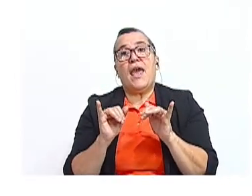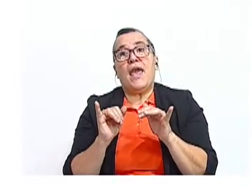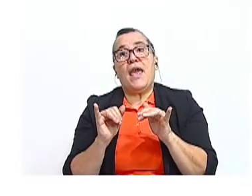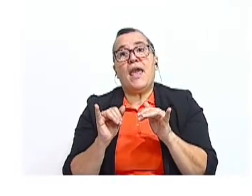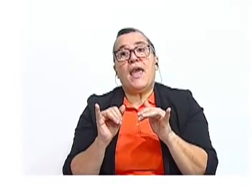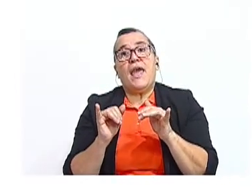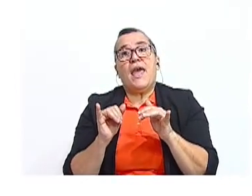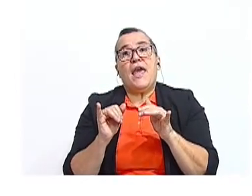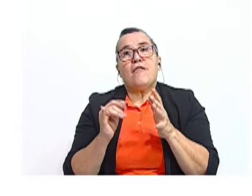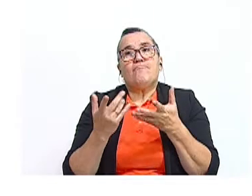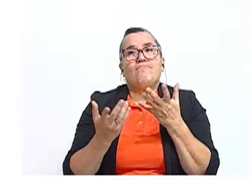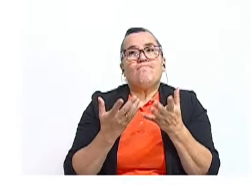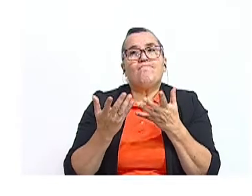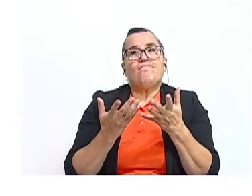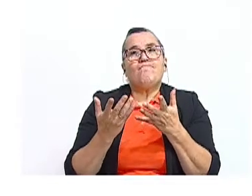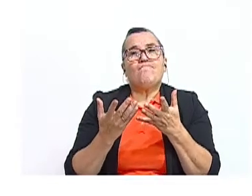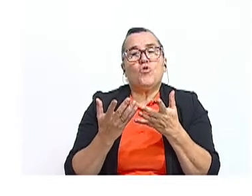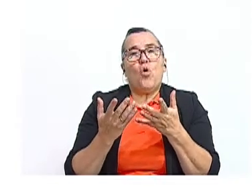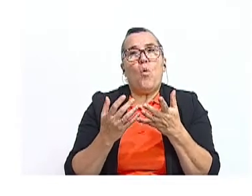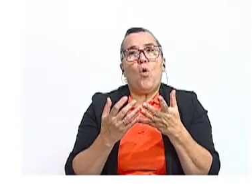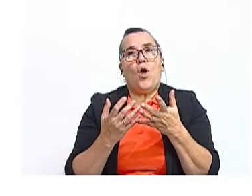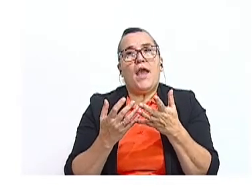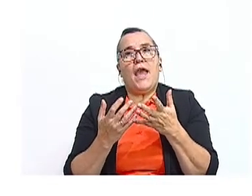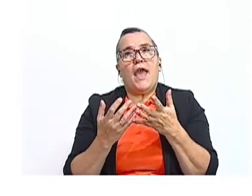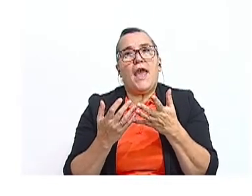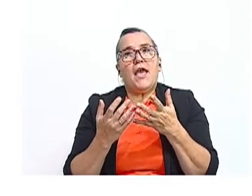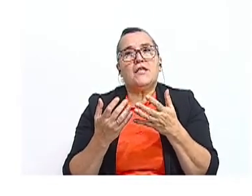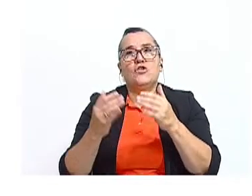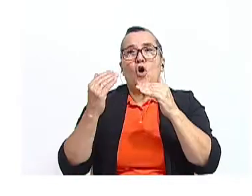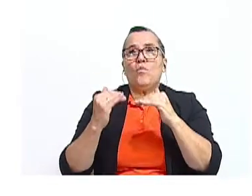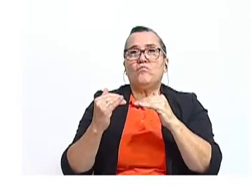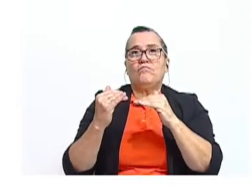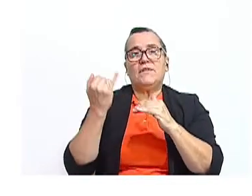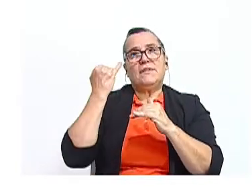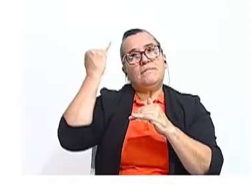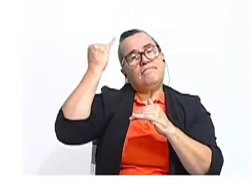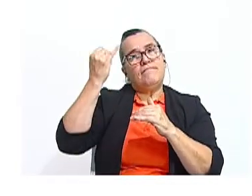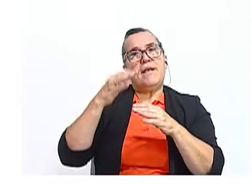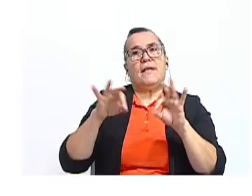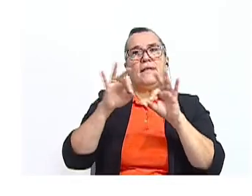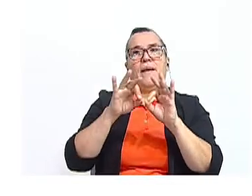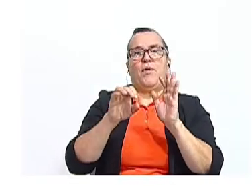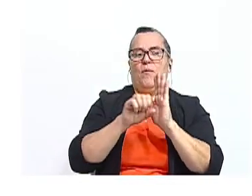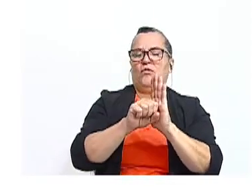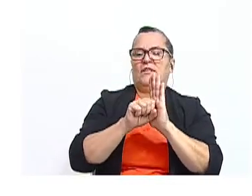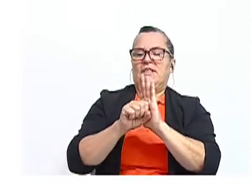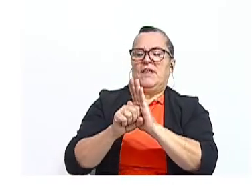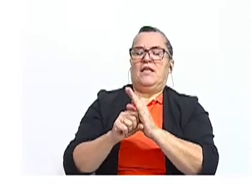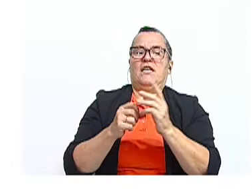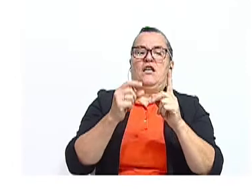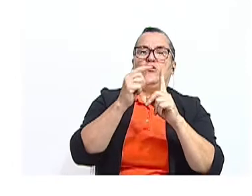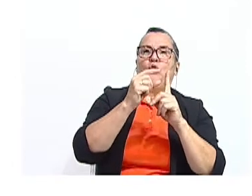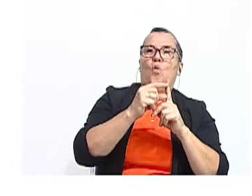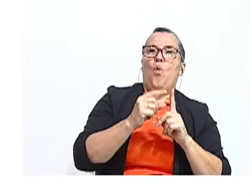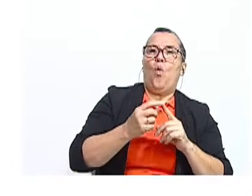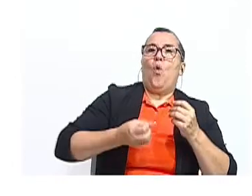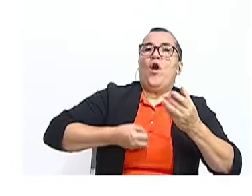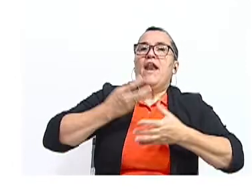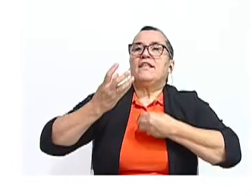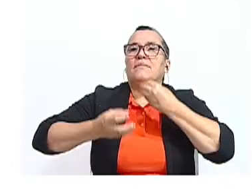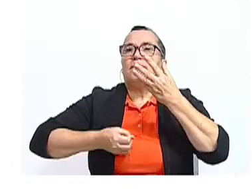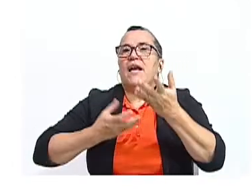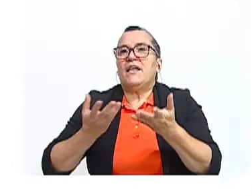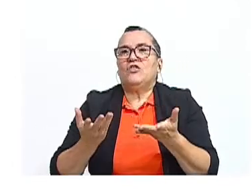sums up the main idea. Some signal words or expressions are, for